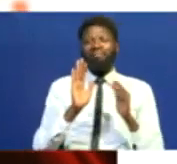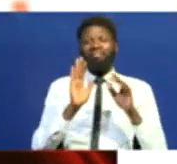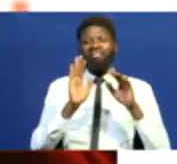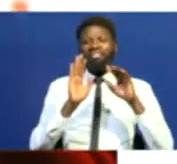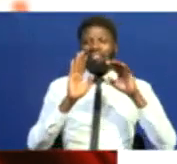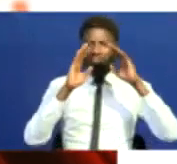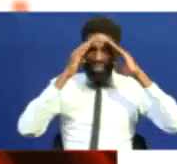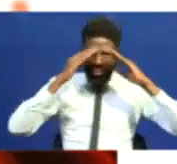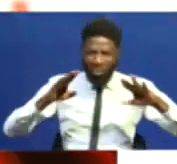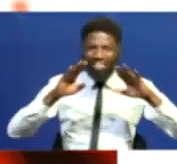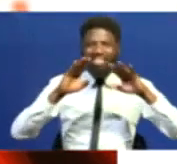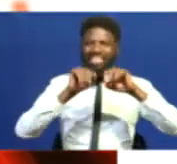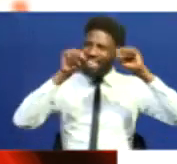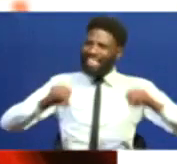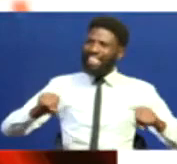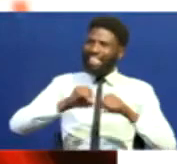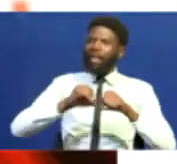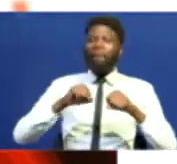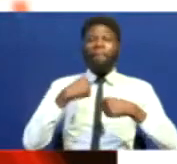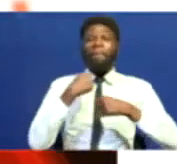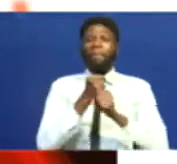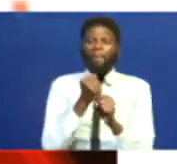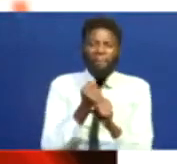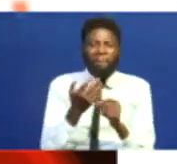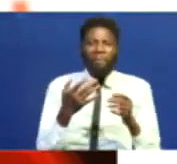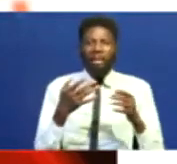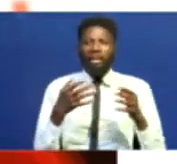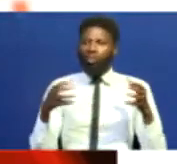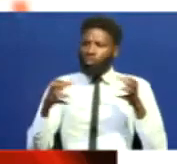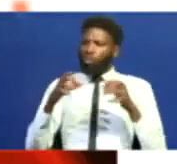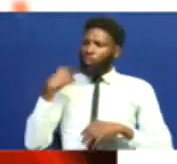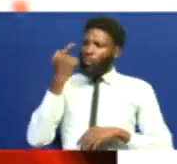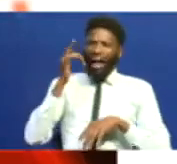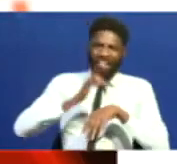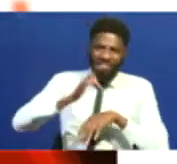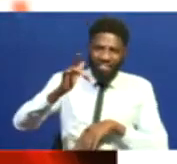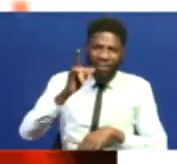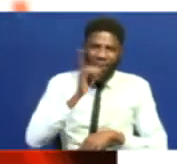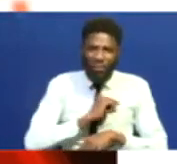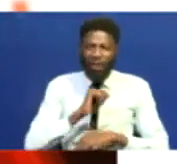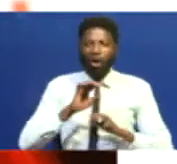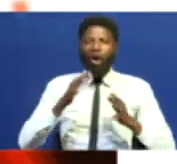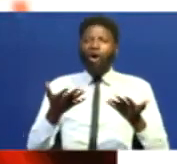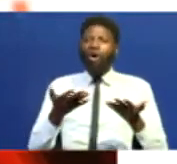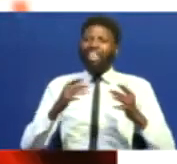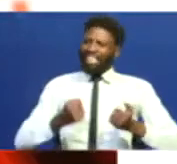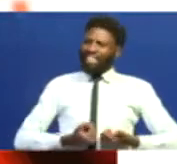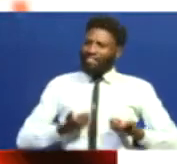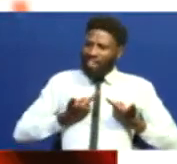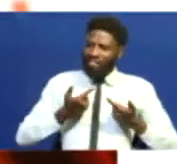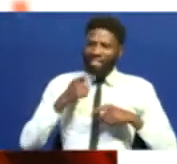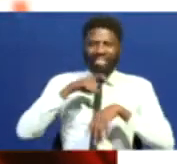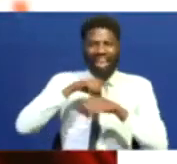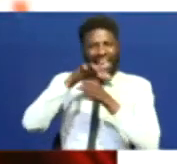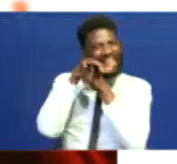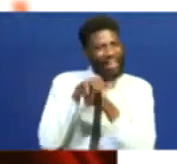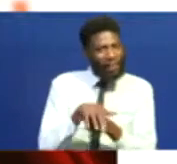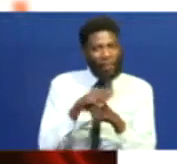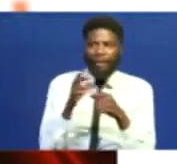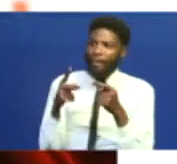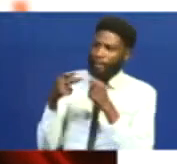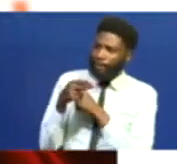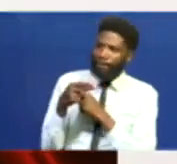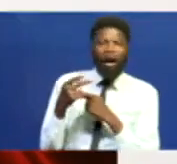inazuia watu ama inazuia wale victims ama survivors wa vitendo za hizi unyama